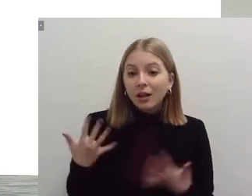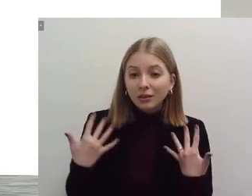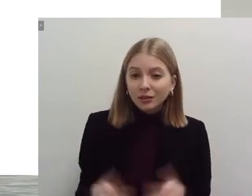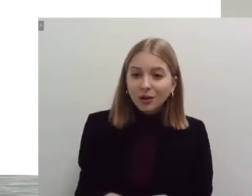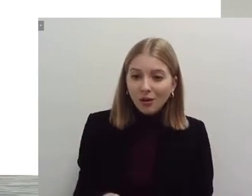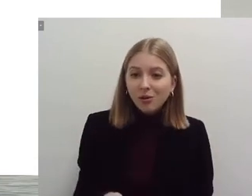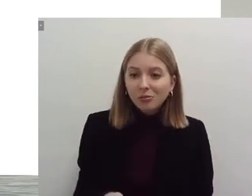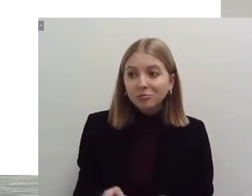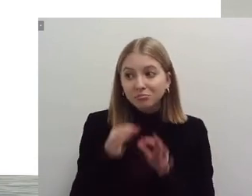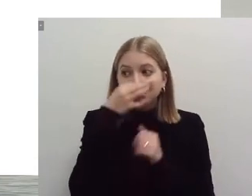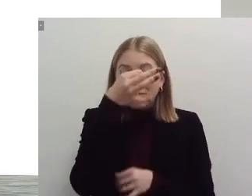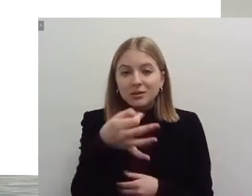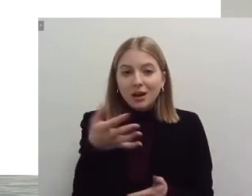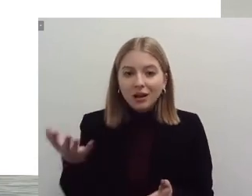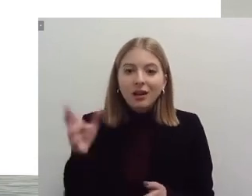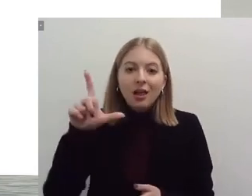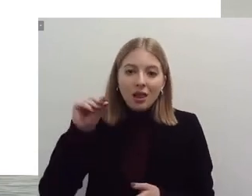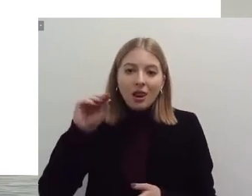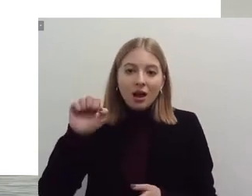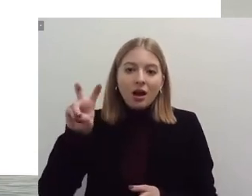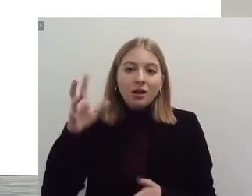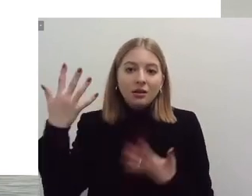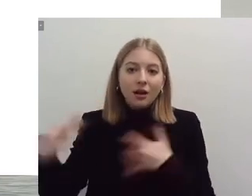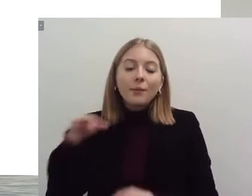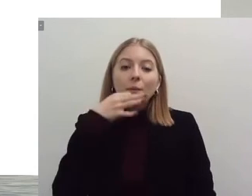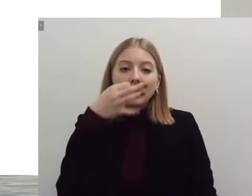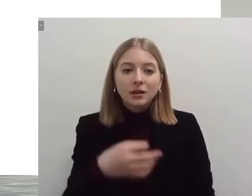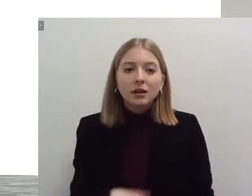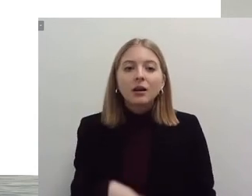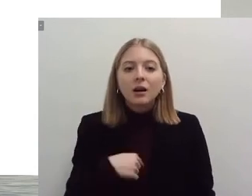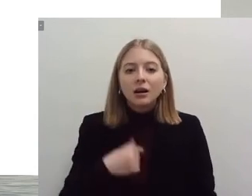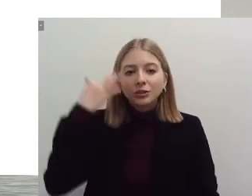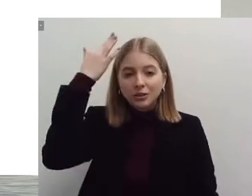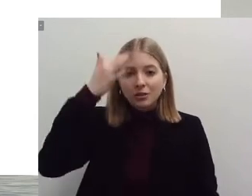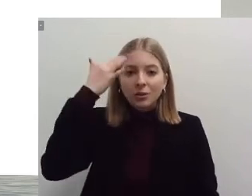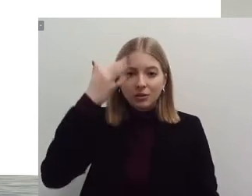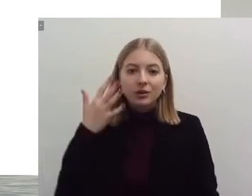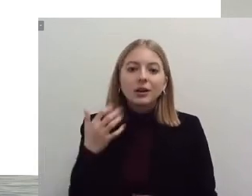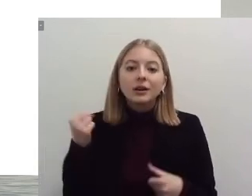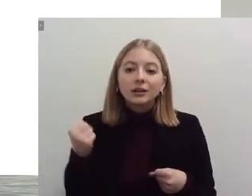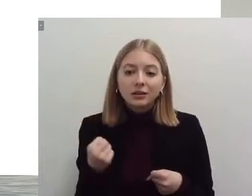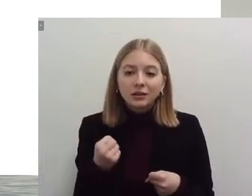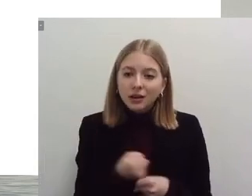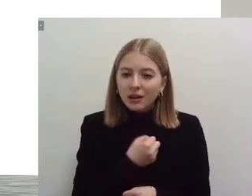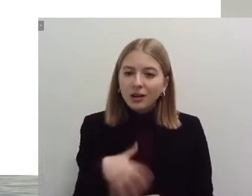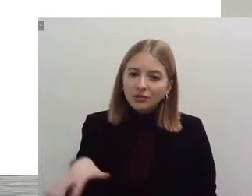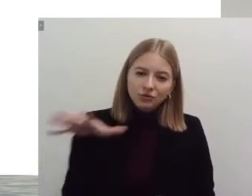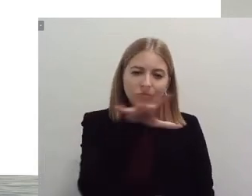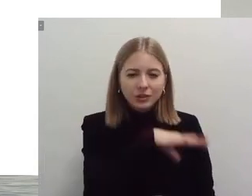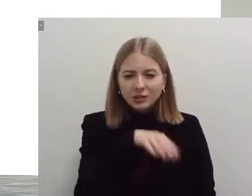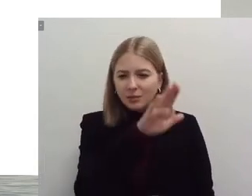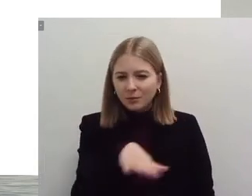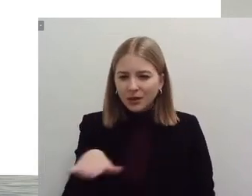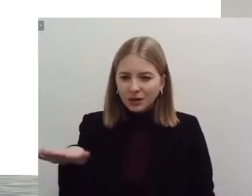but I think that we must make sure that every child in alternative care feels like they have all